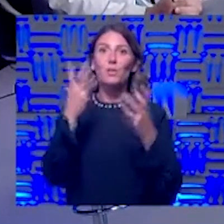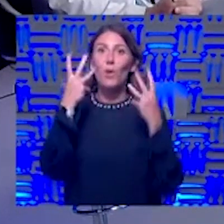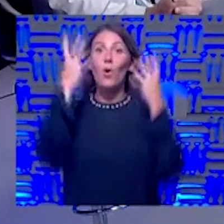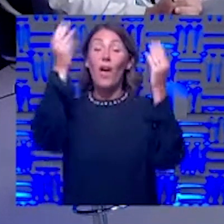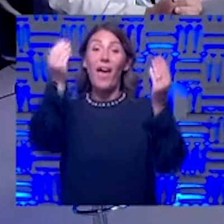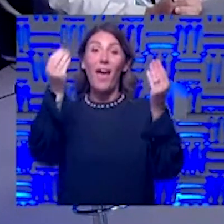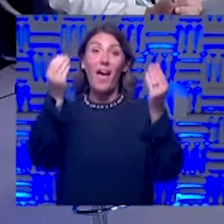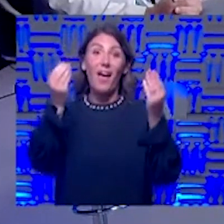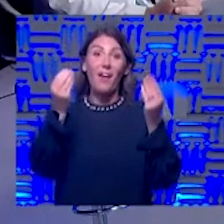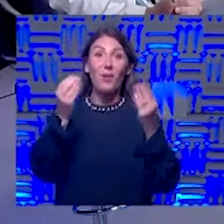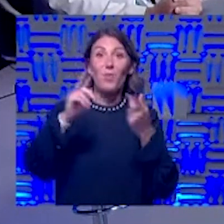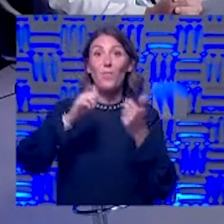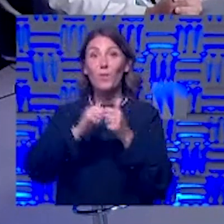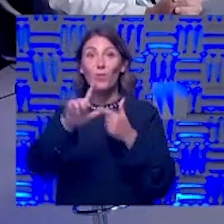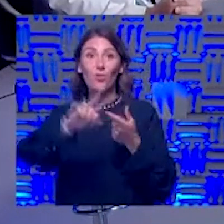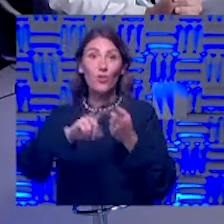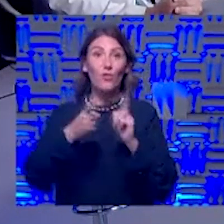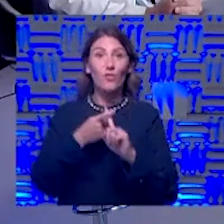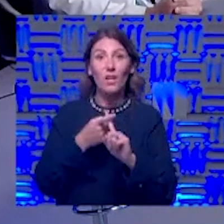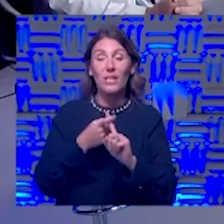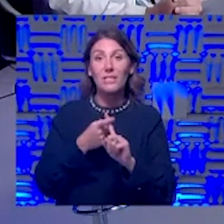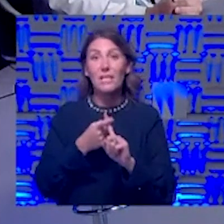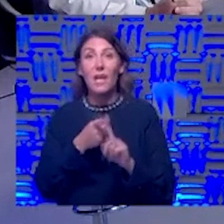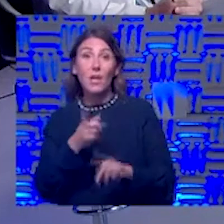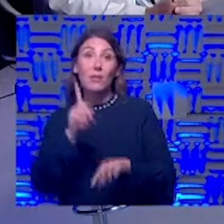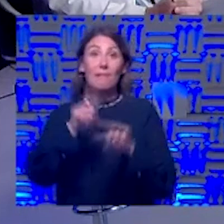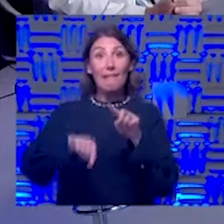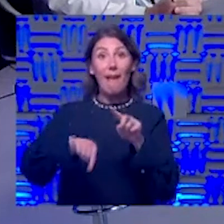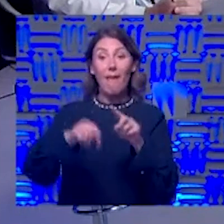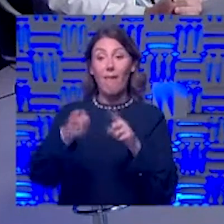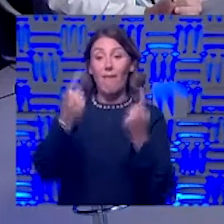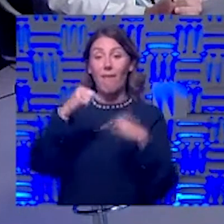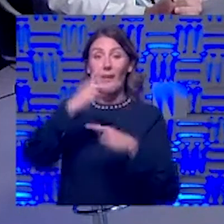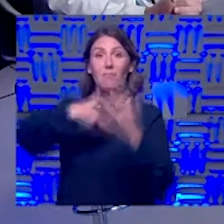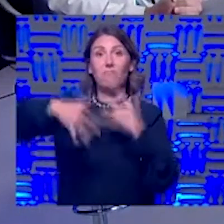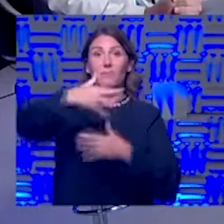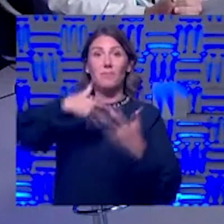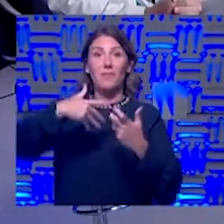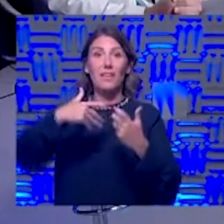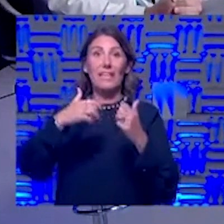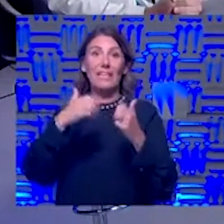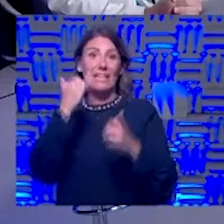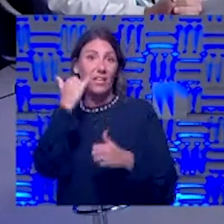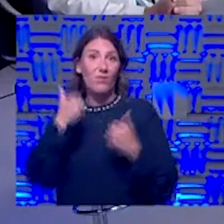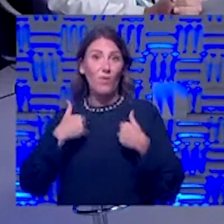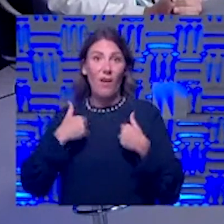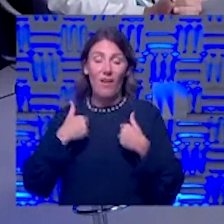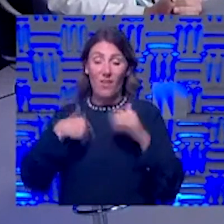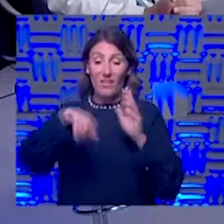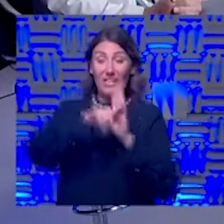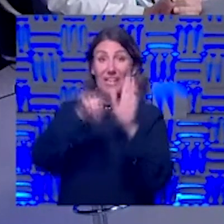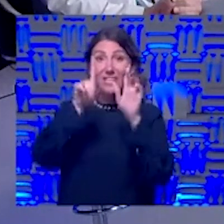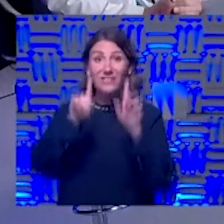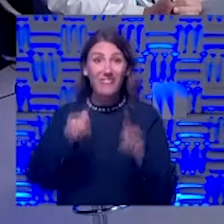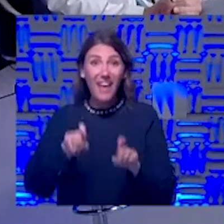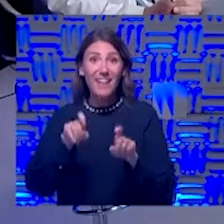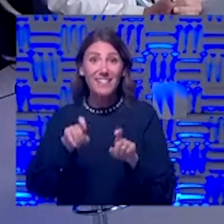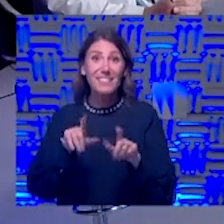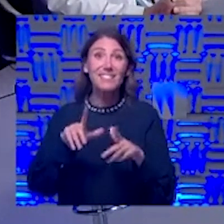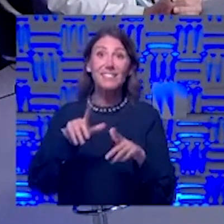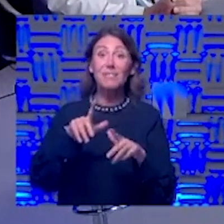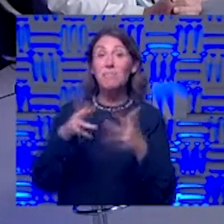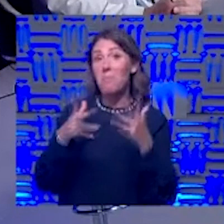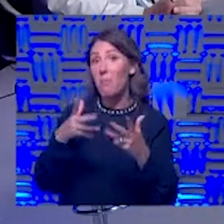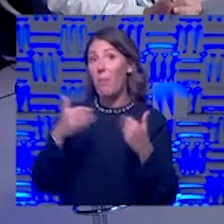friends say, not unless you have a negative test. But the doctor says, you might still show that you're positive, but are